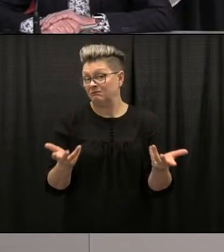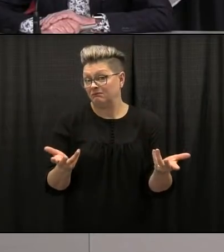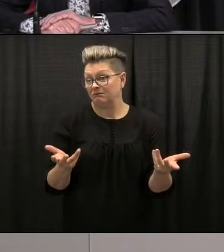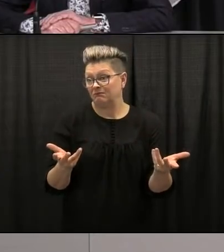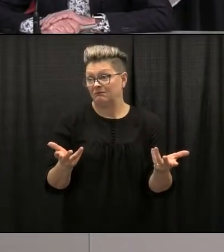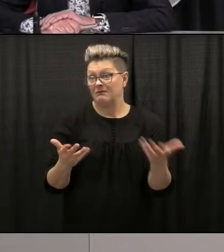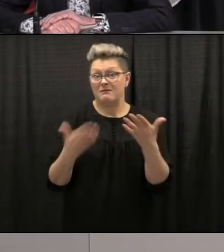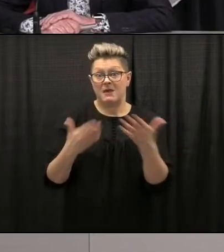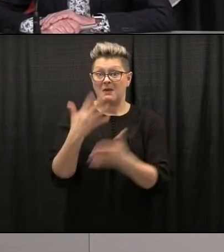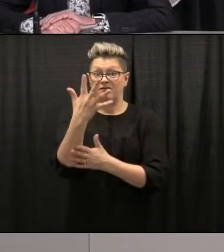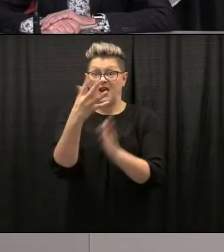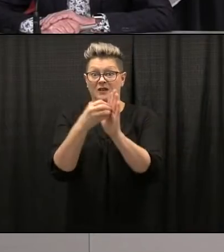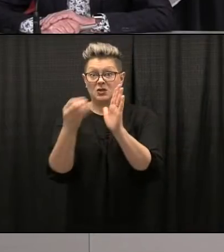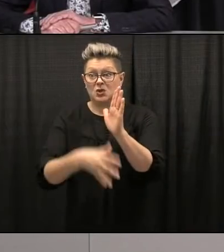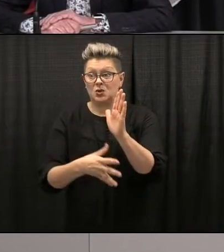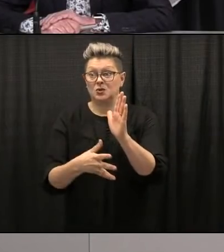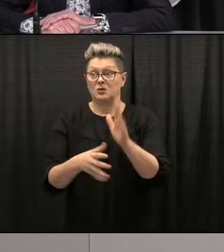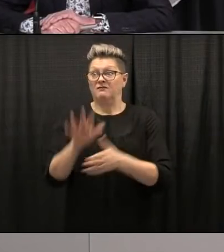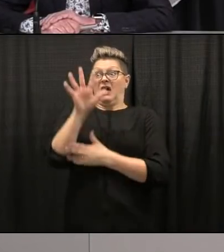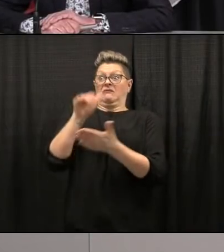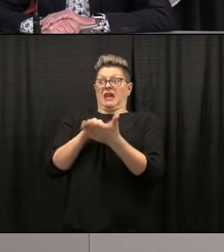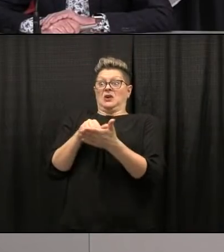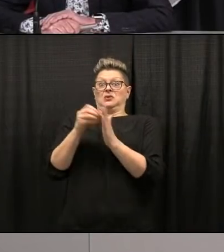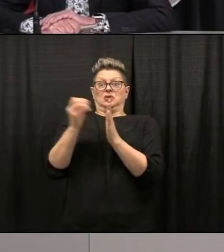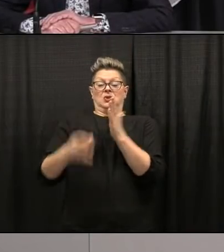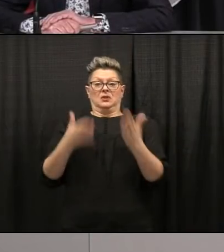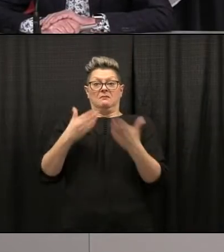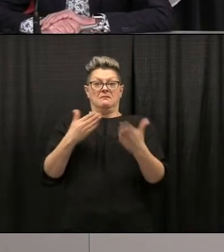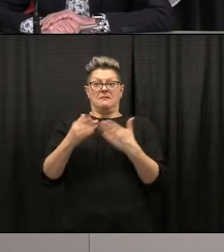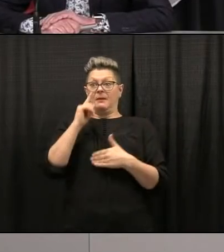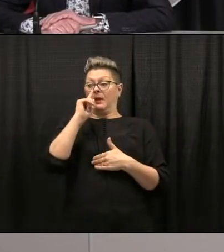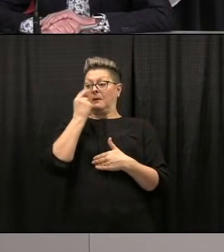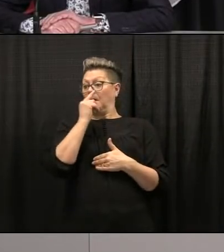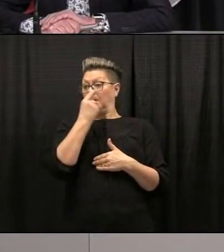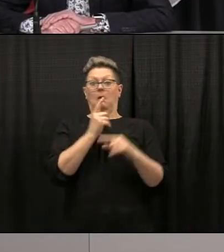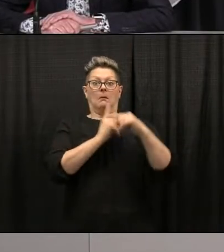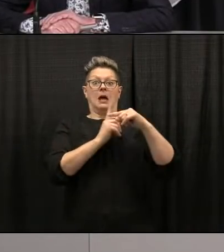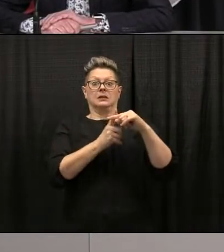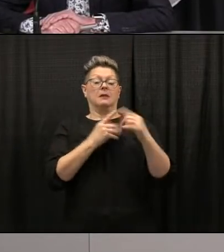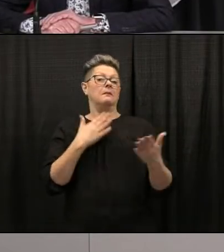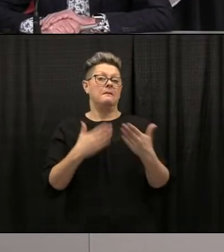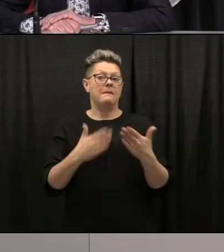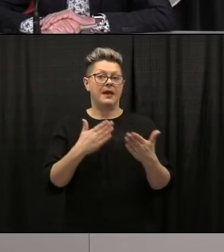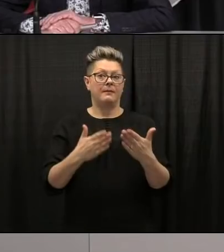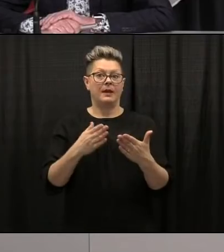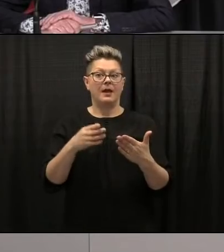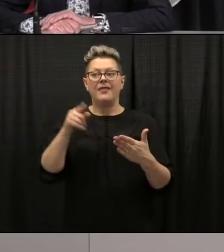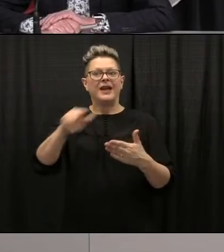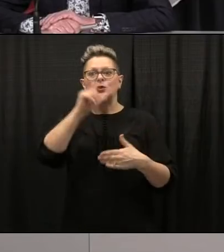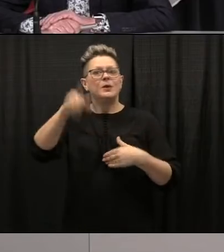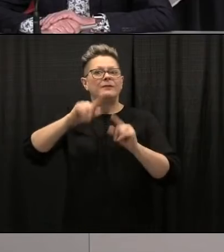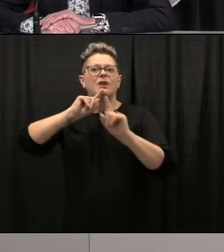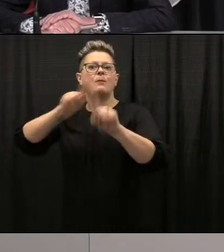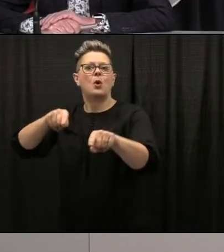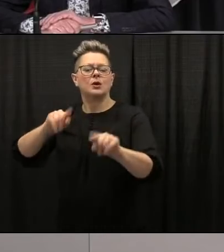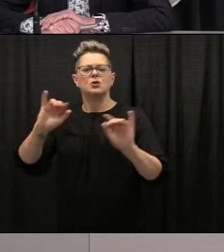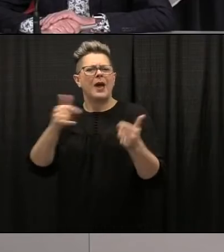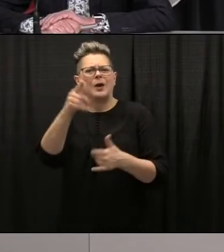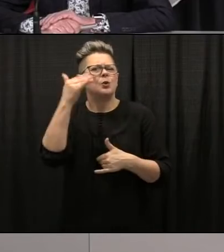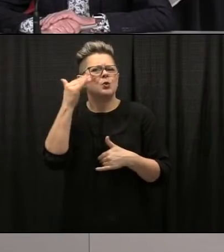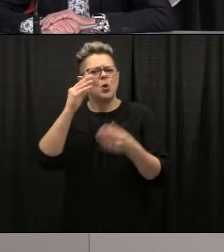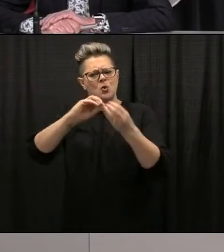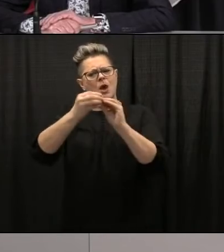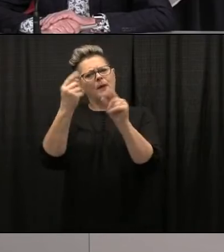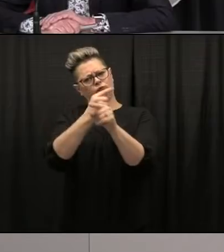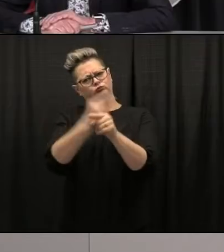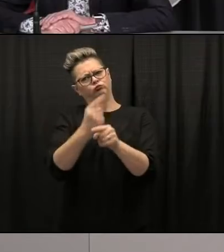did 5,000 students test positive on these rapid tests because they don't have to be reported anywhere?